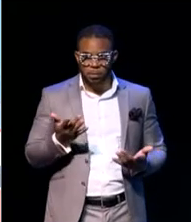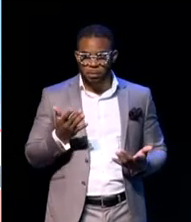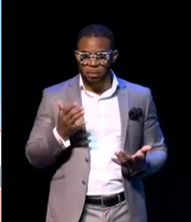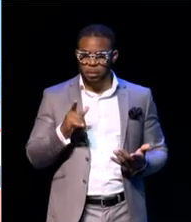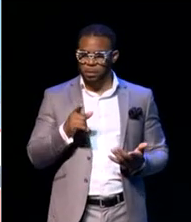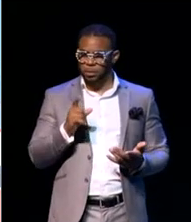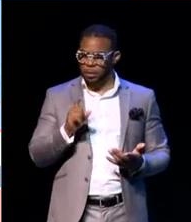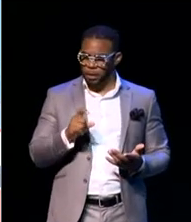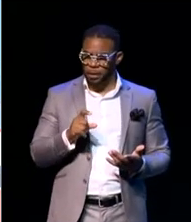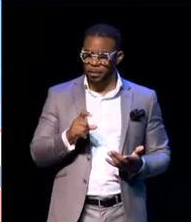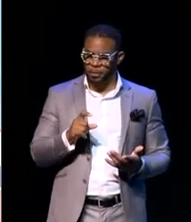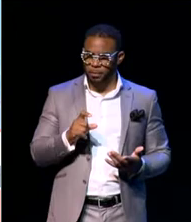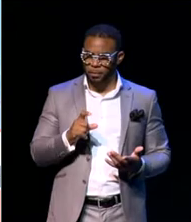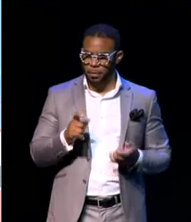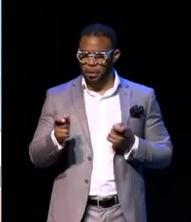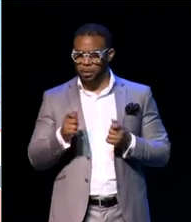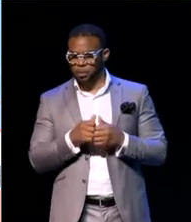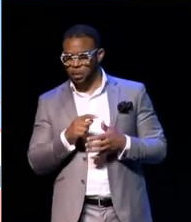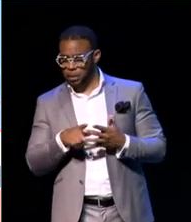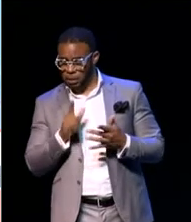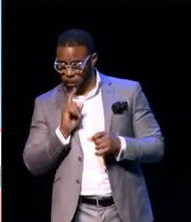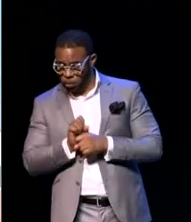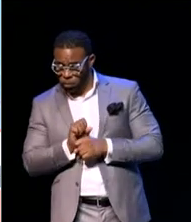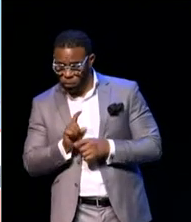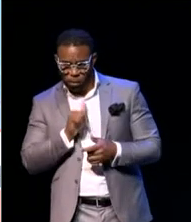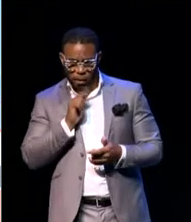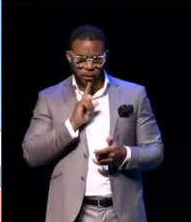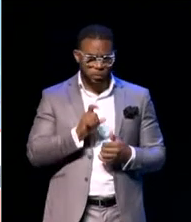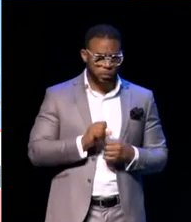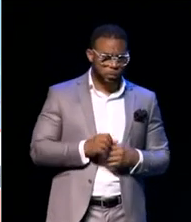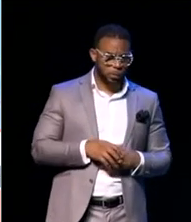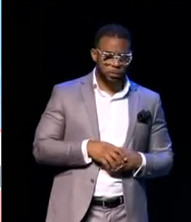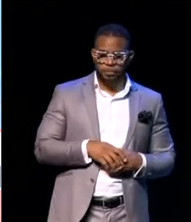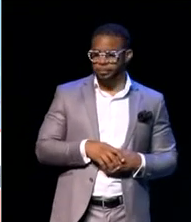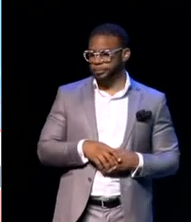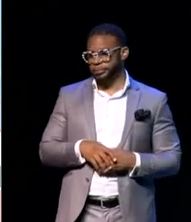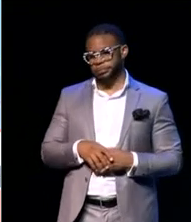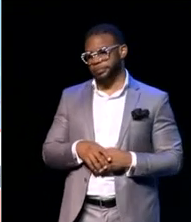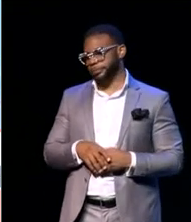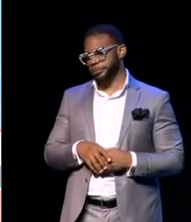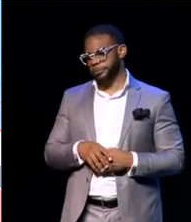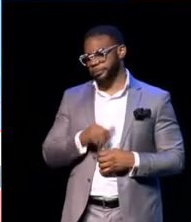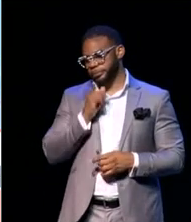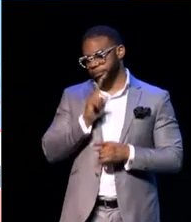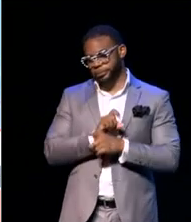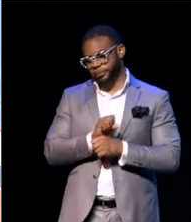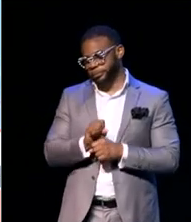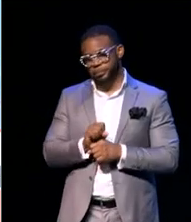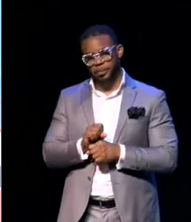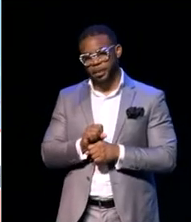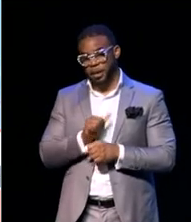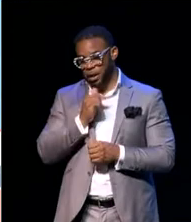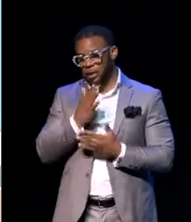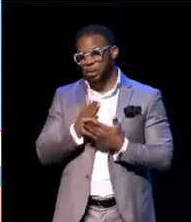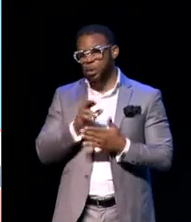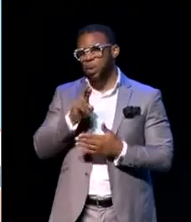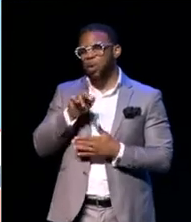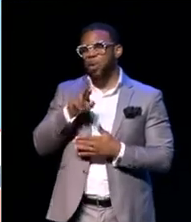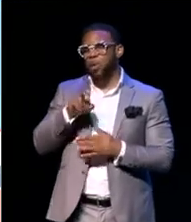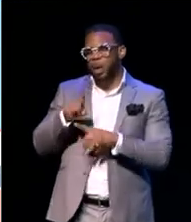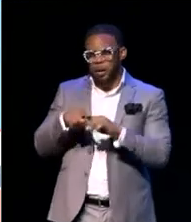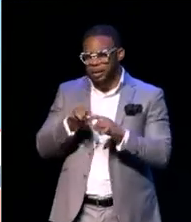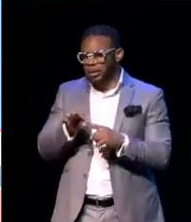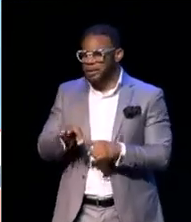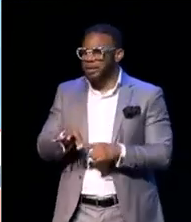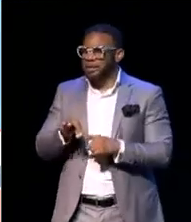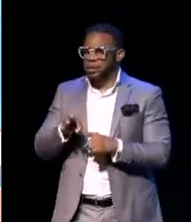that that has to be dealt with. Is that true or not true? It's not true. There are some rare conditions,